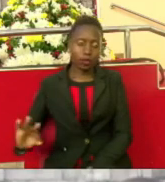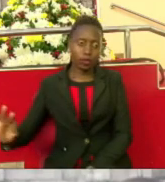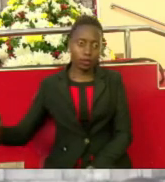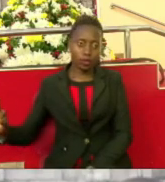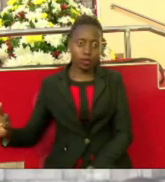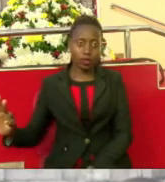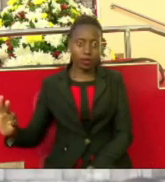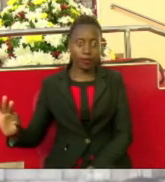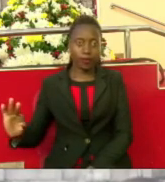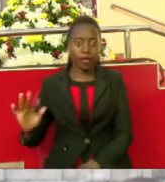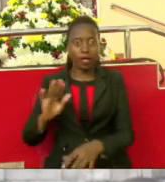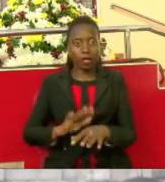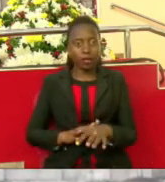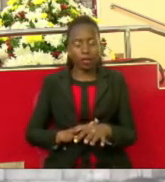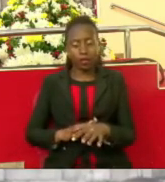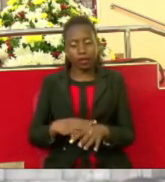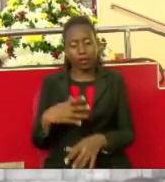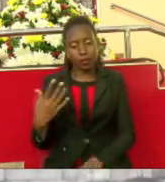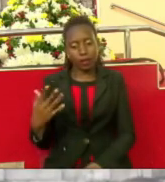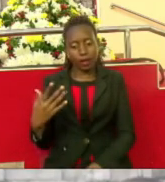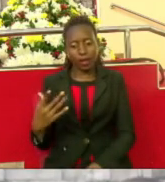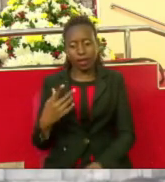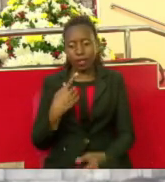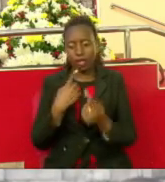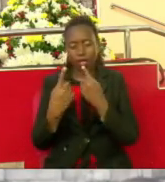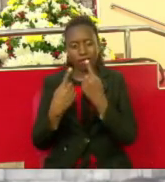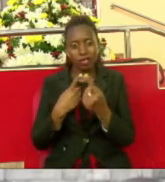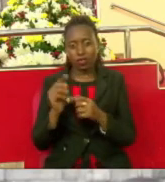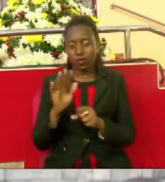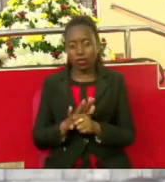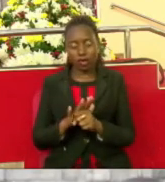It is the touching of the heart that speaks volumes to me.